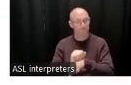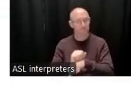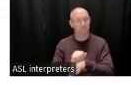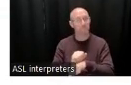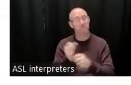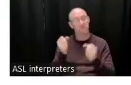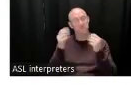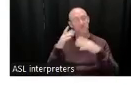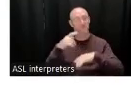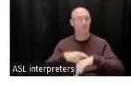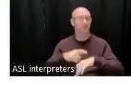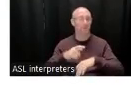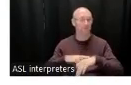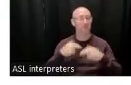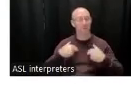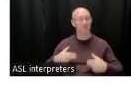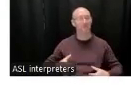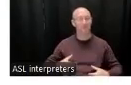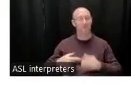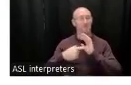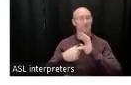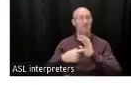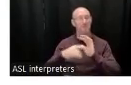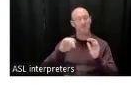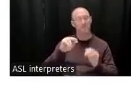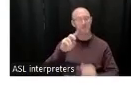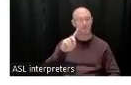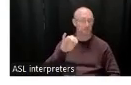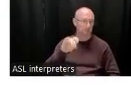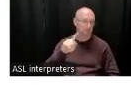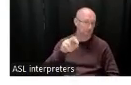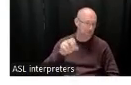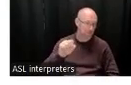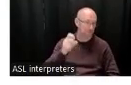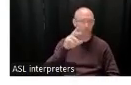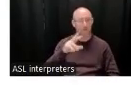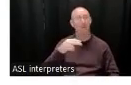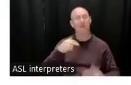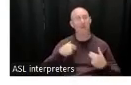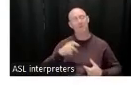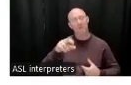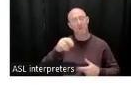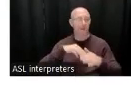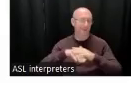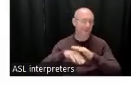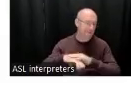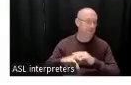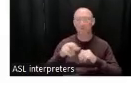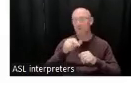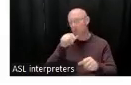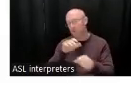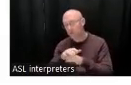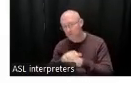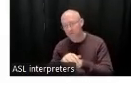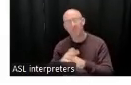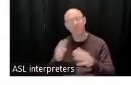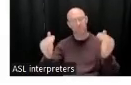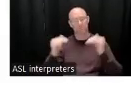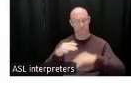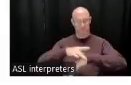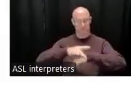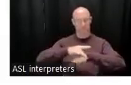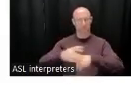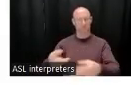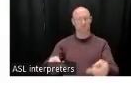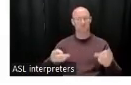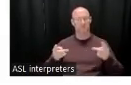by health indicators in that area, or healthcare access or shortages. And then again, the physical geography might